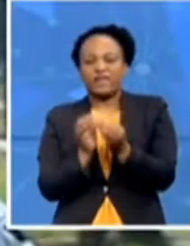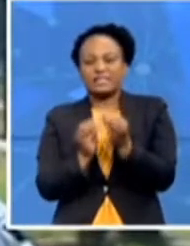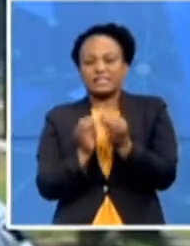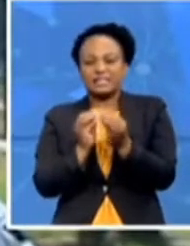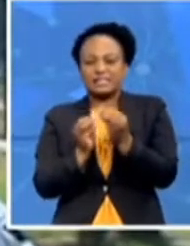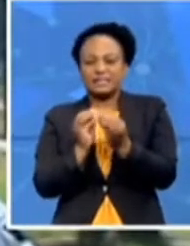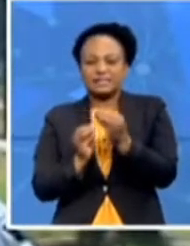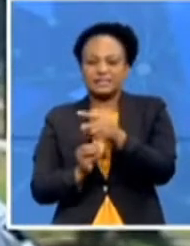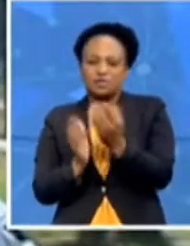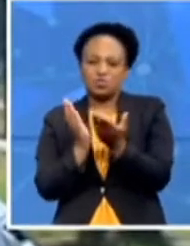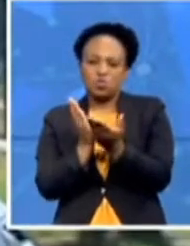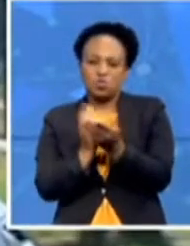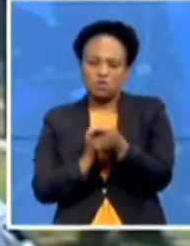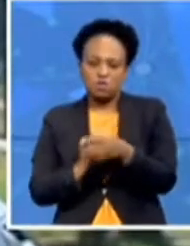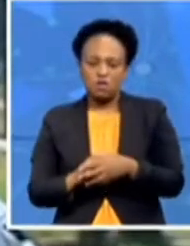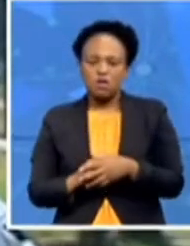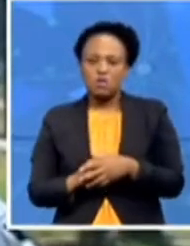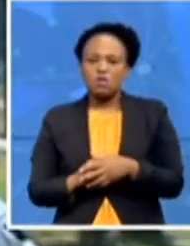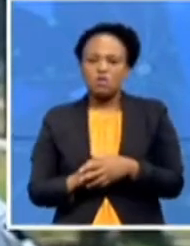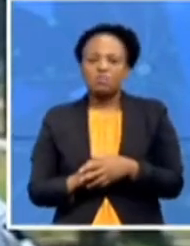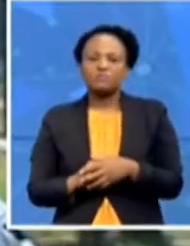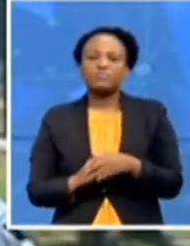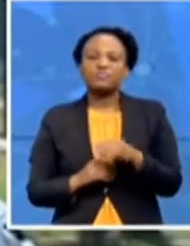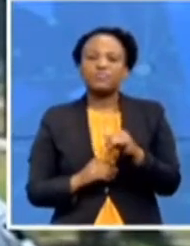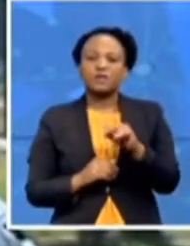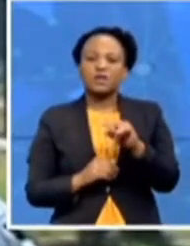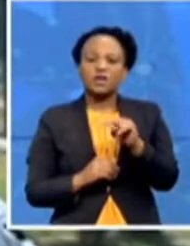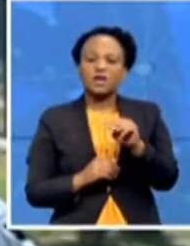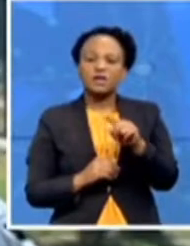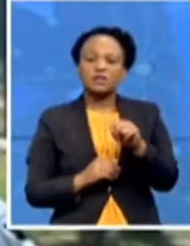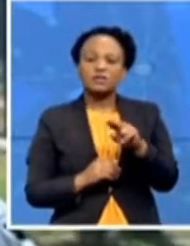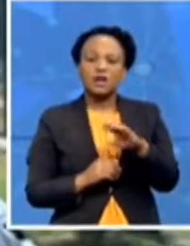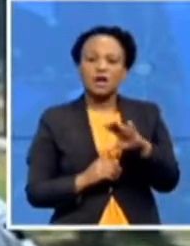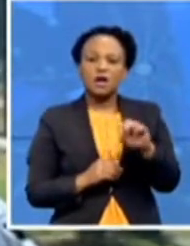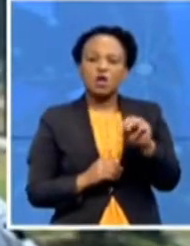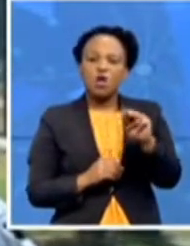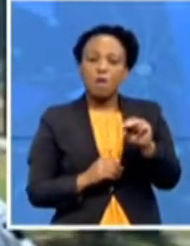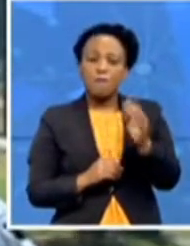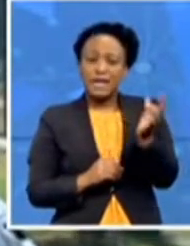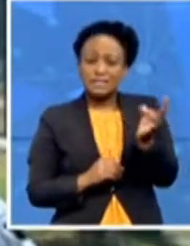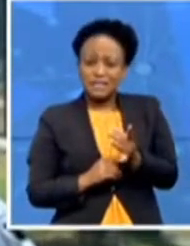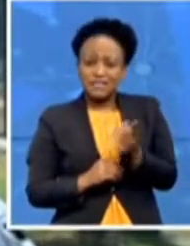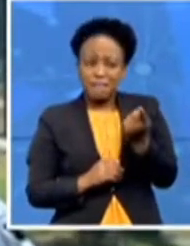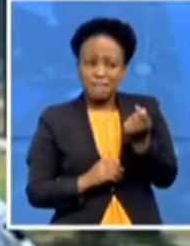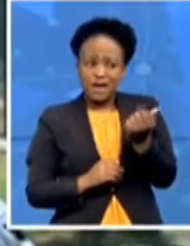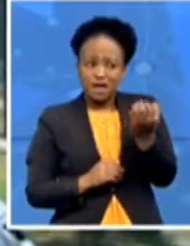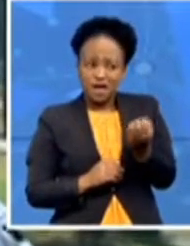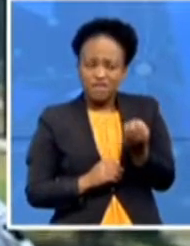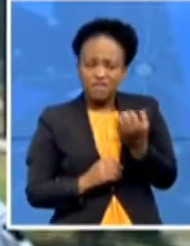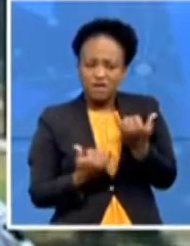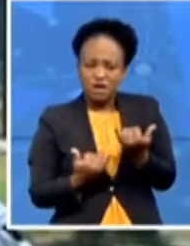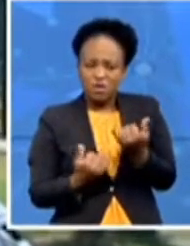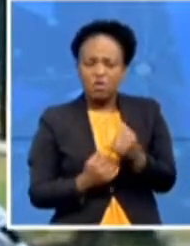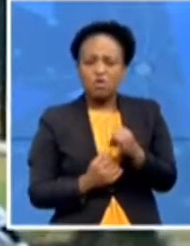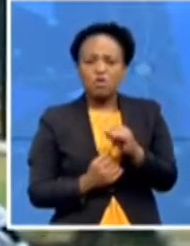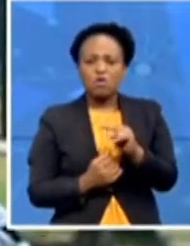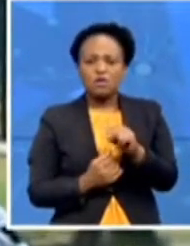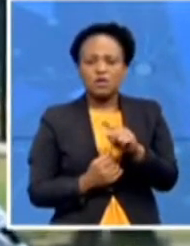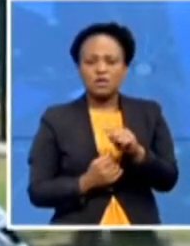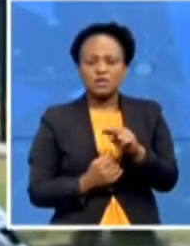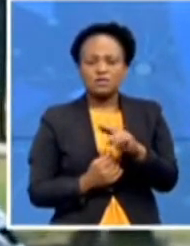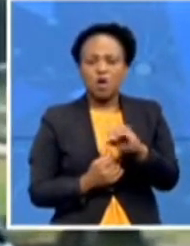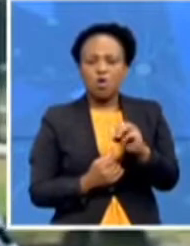it's more than 100,000 rand and we don't have that money. So the focus can't be on the intercom system. The focus must be now on getting the